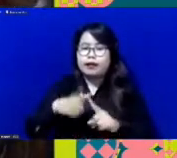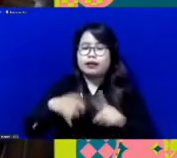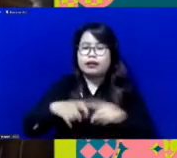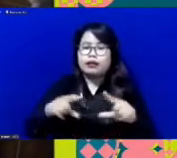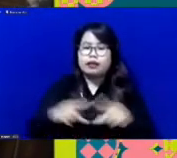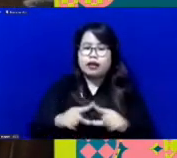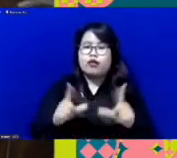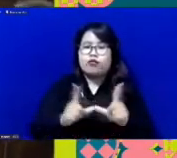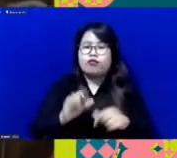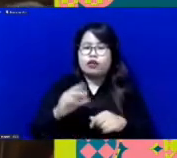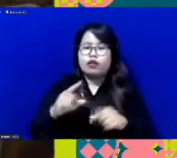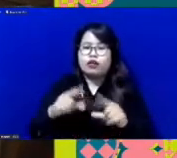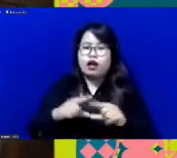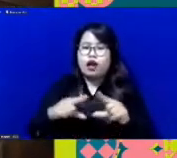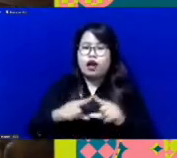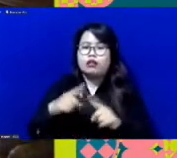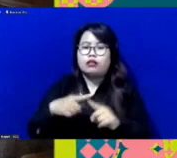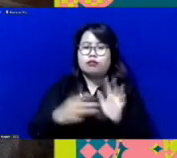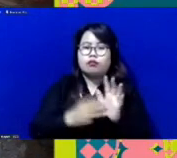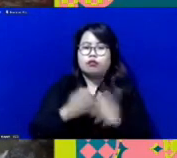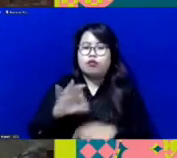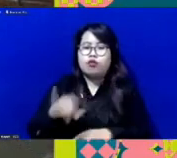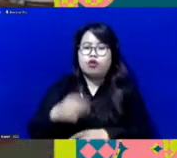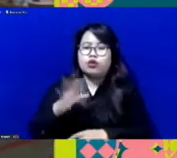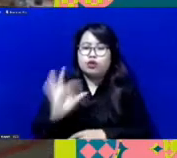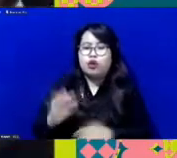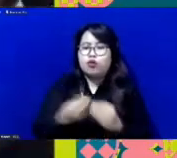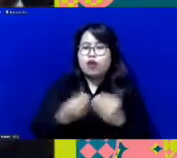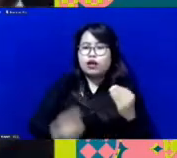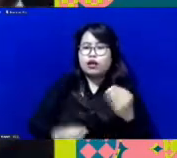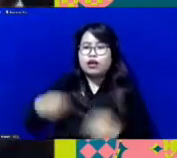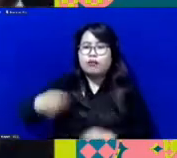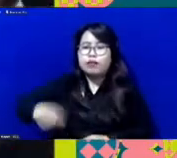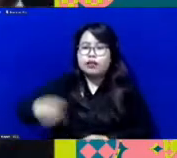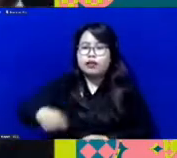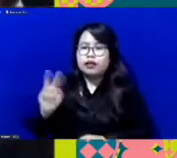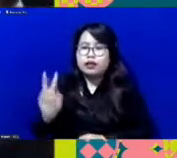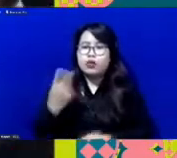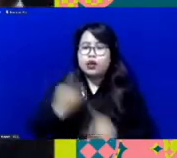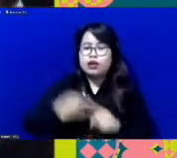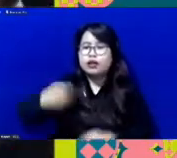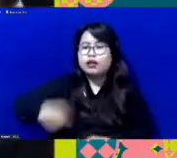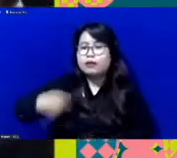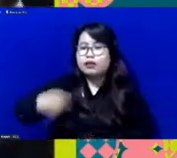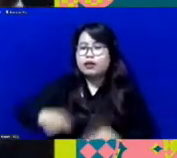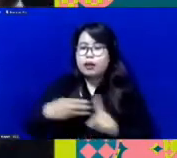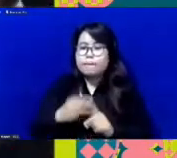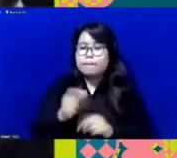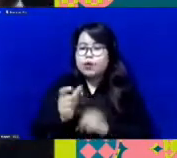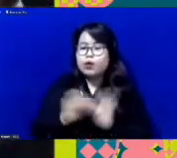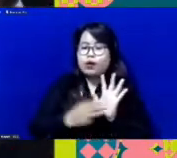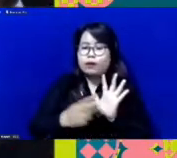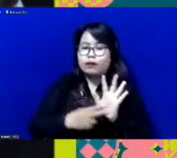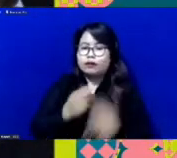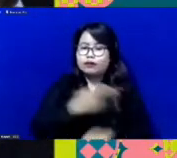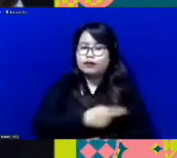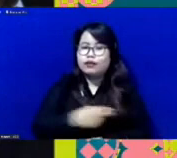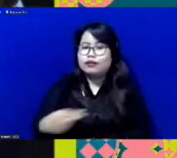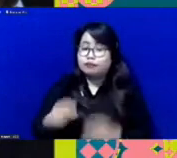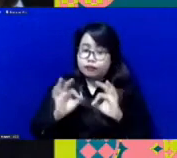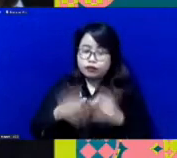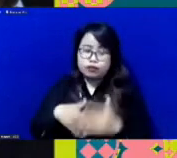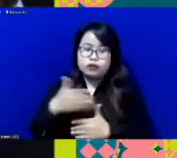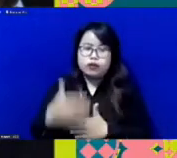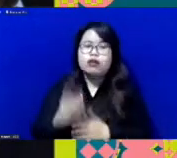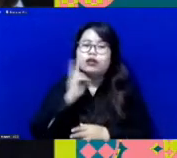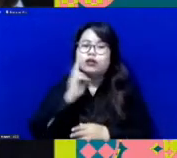Vice Minister in the Ministry of State-Owned Enterprises, Indonesia. And Ibu Dimah Alshik, the